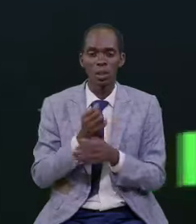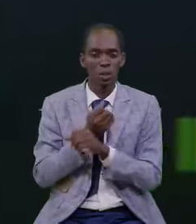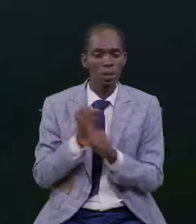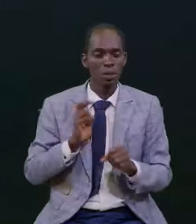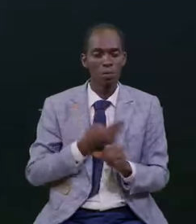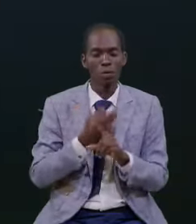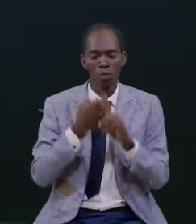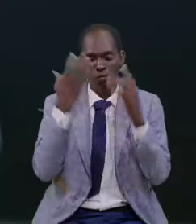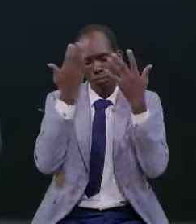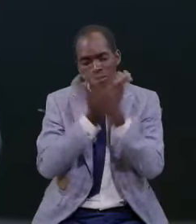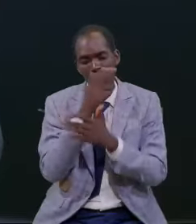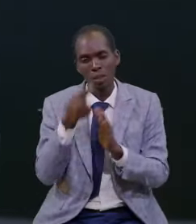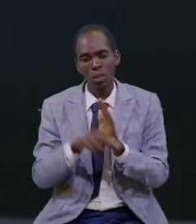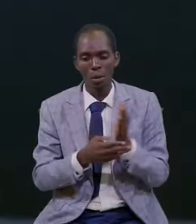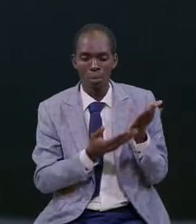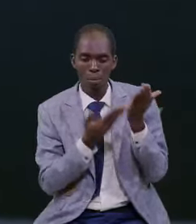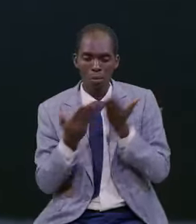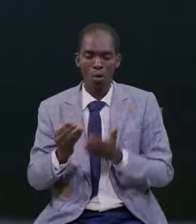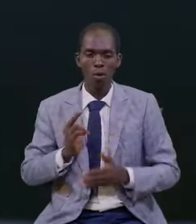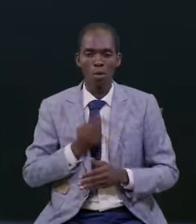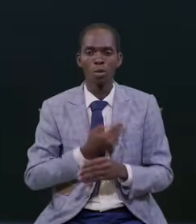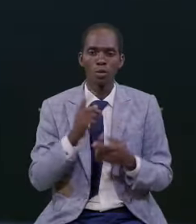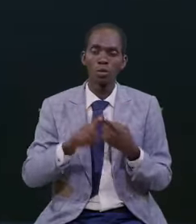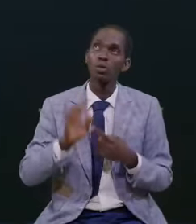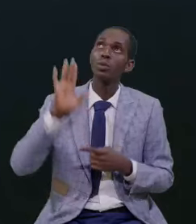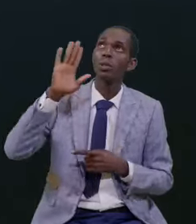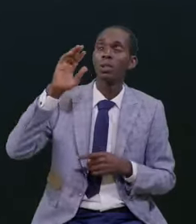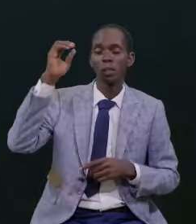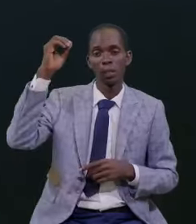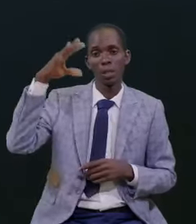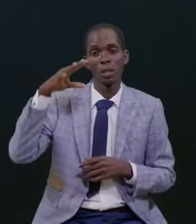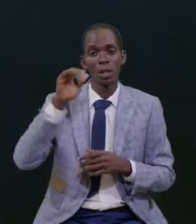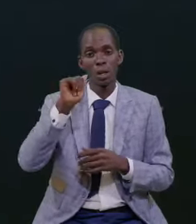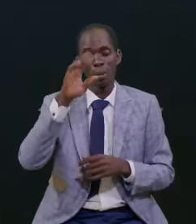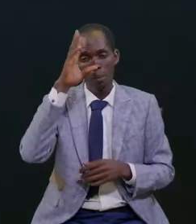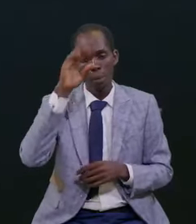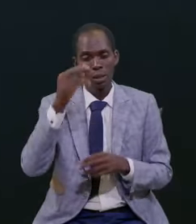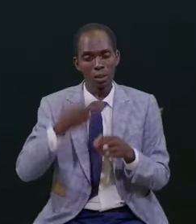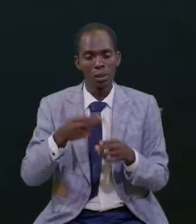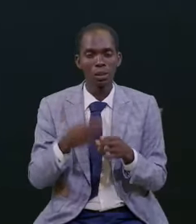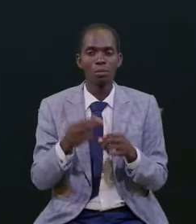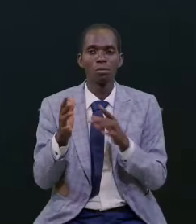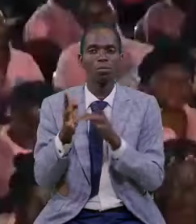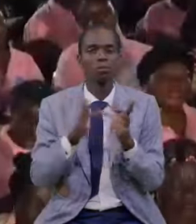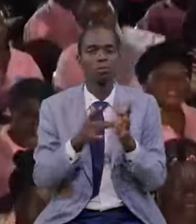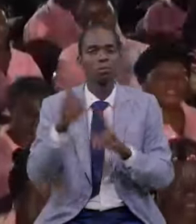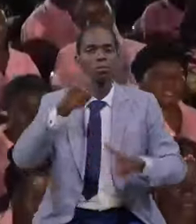into the light, a man that is called Jesus. Shout that name.